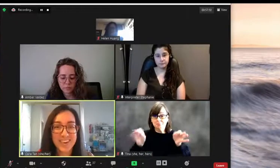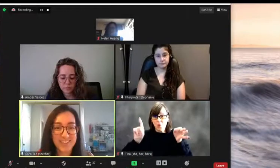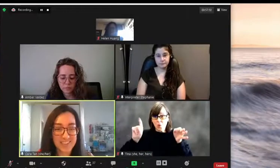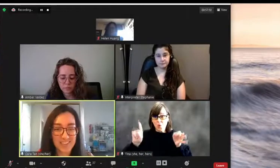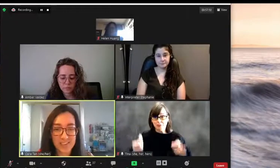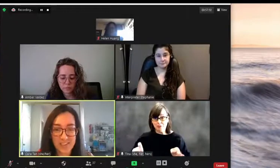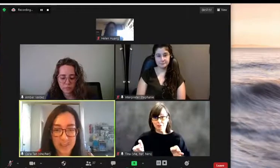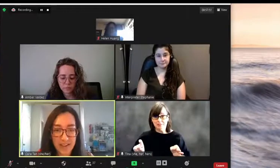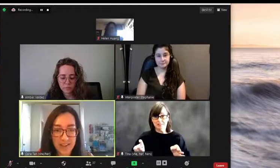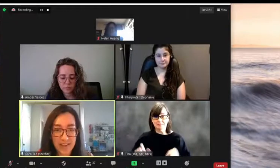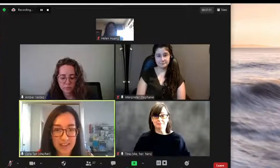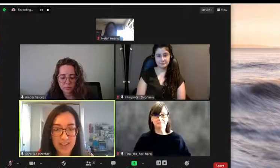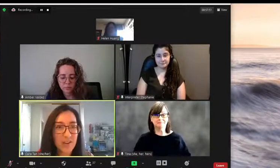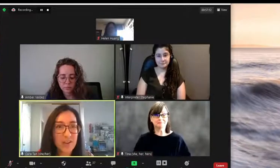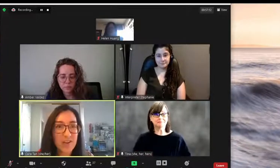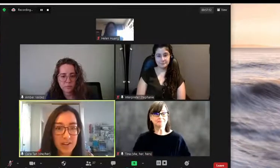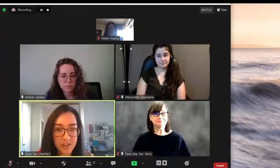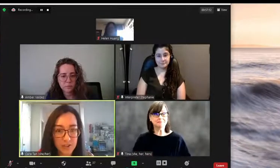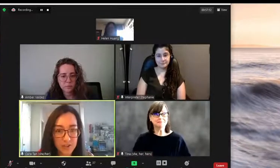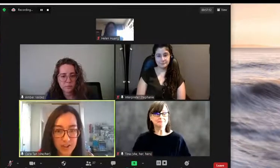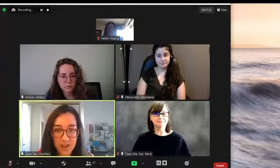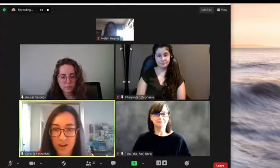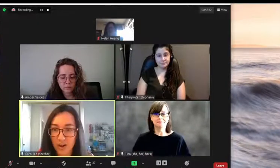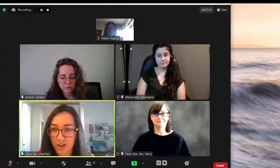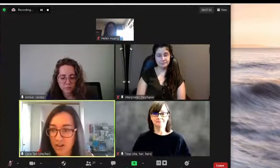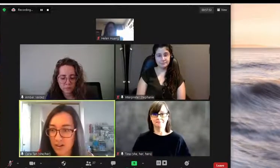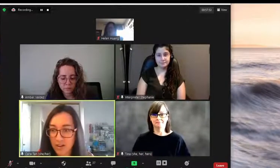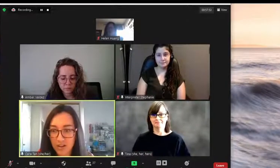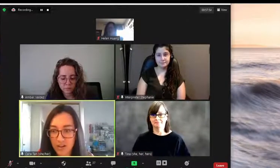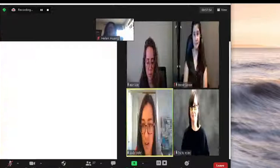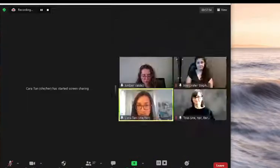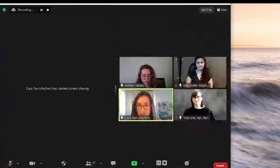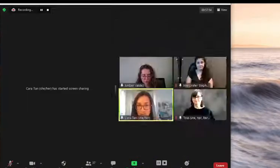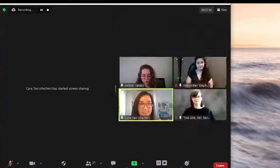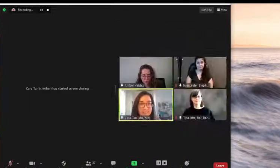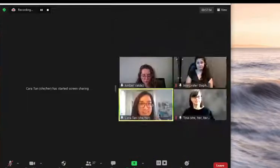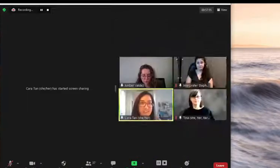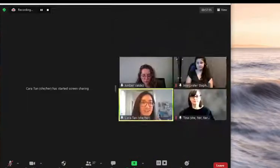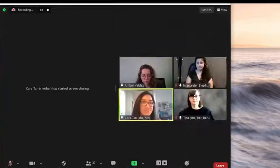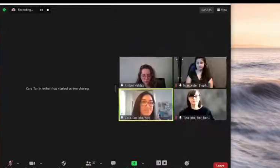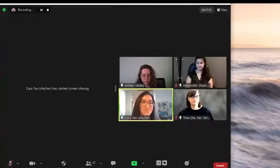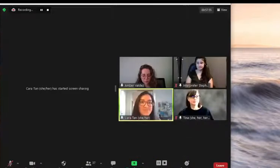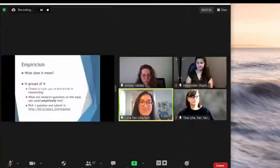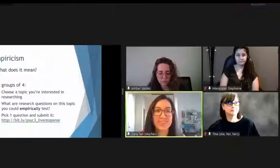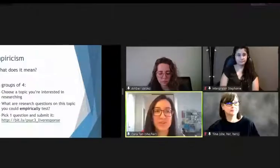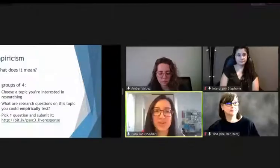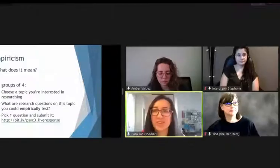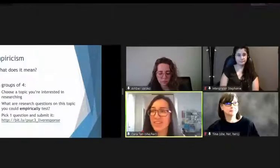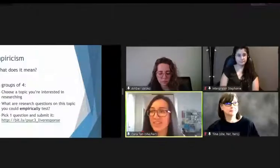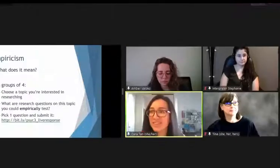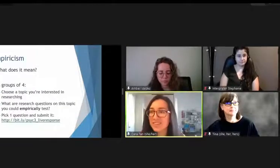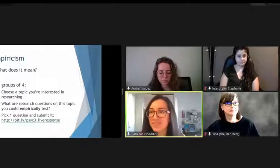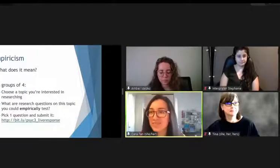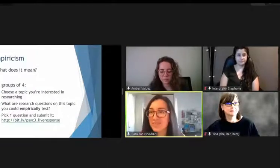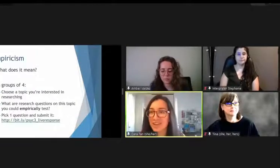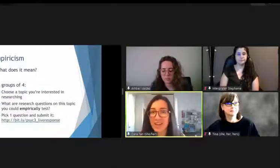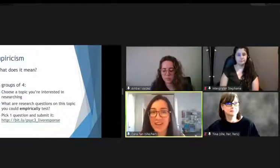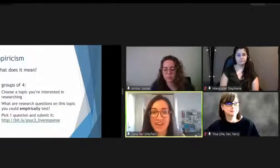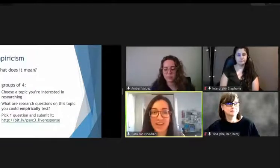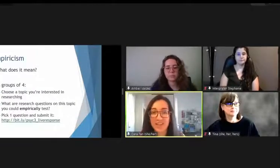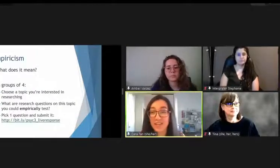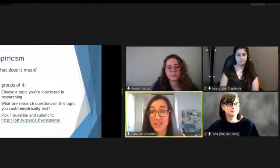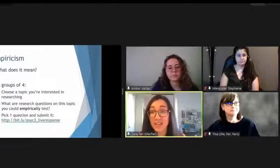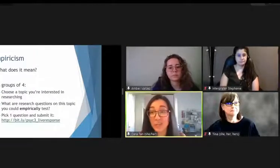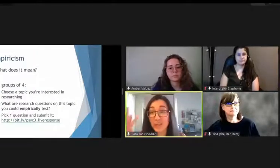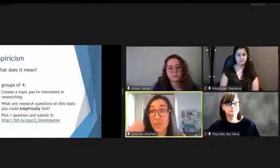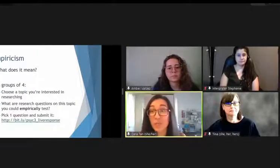All right, so let's jump back in now. I'm going to share our, great. We did this.